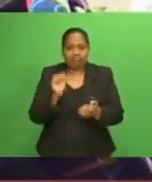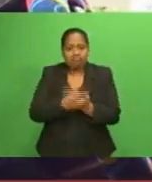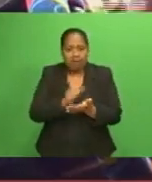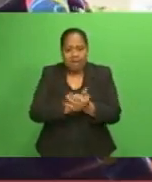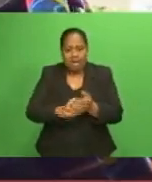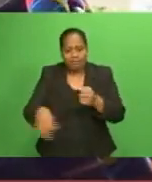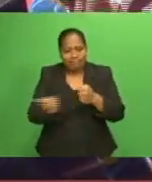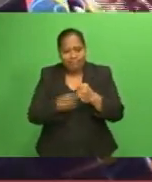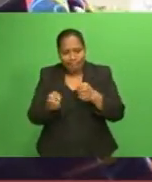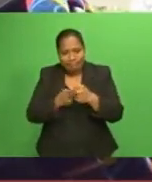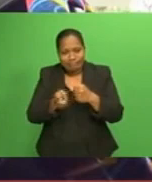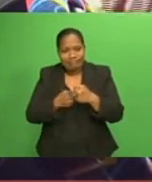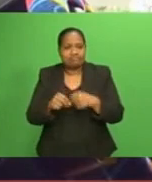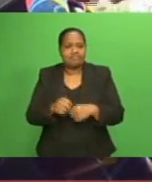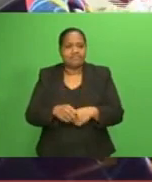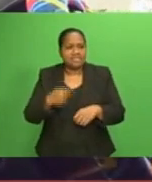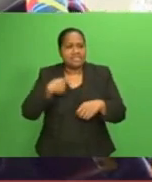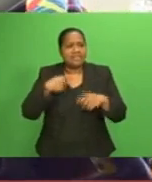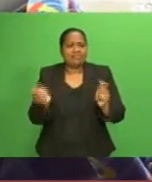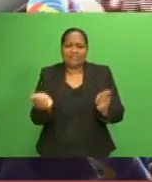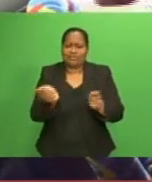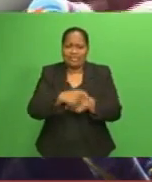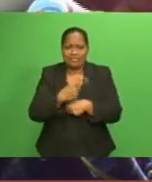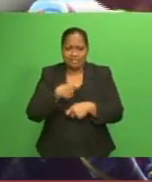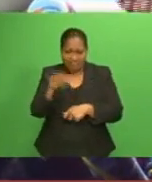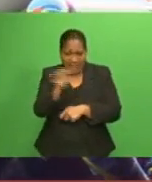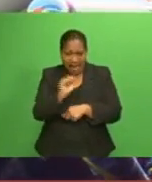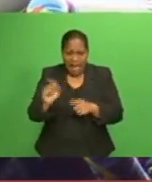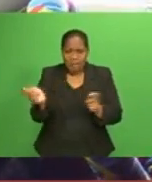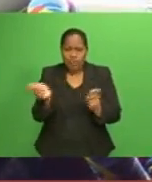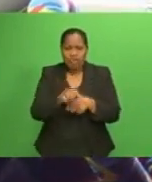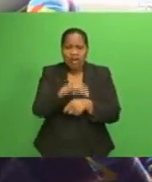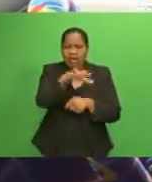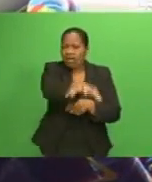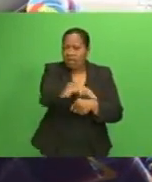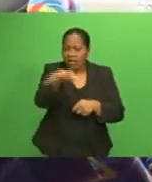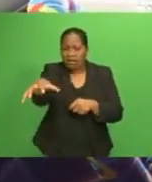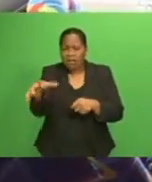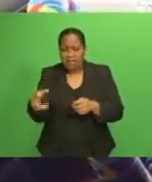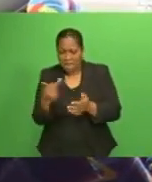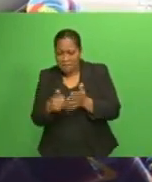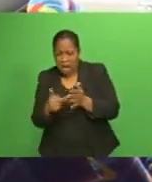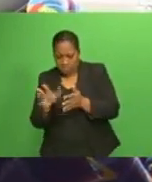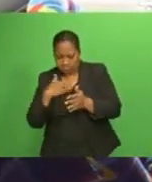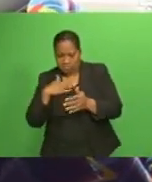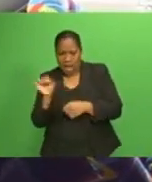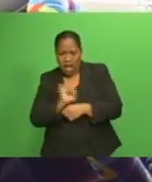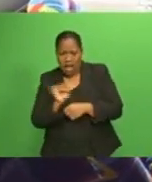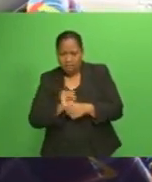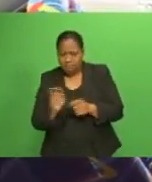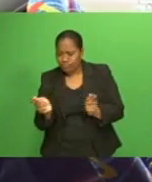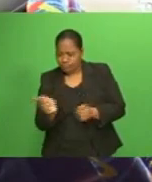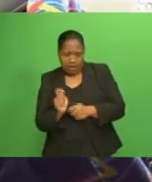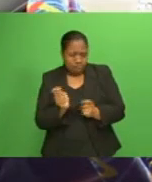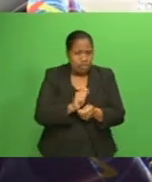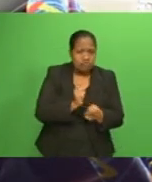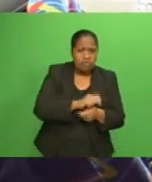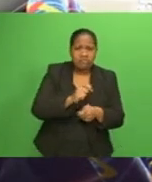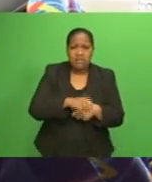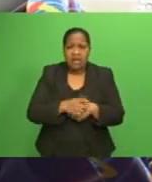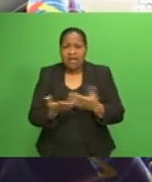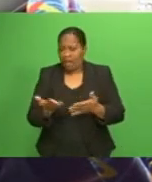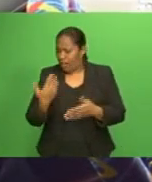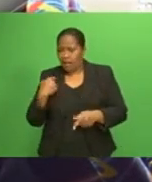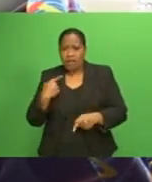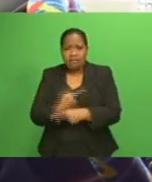my reckon, my bushing, my ball joint and tie rod end just last